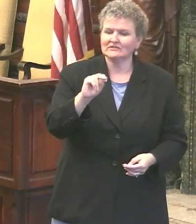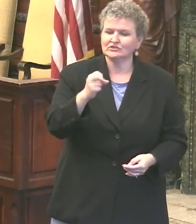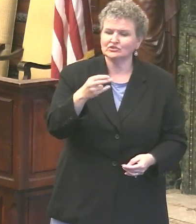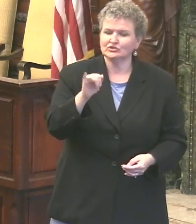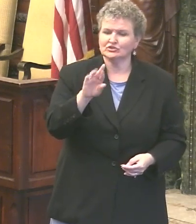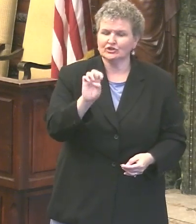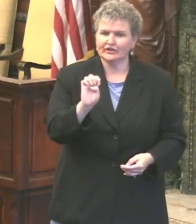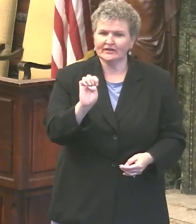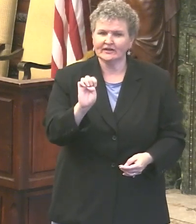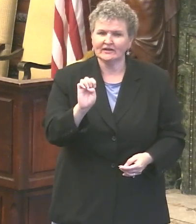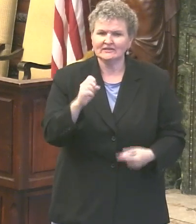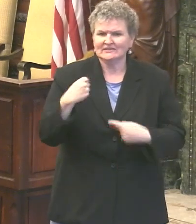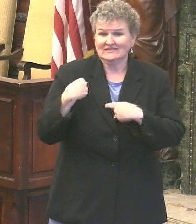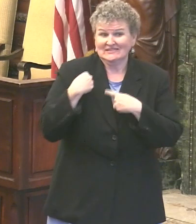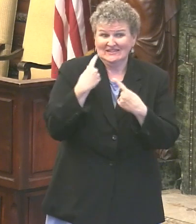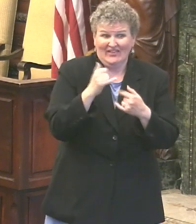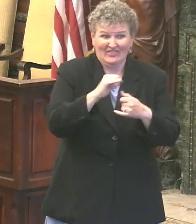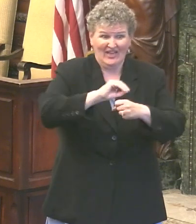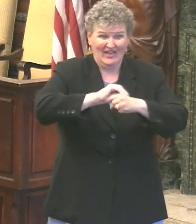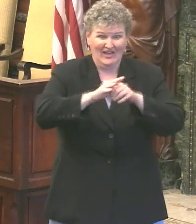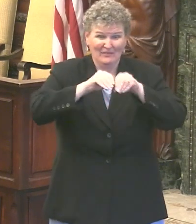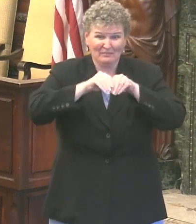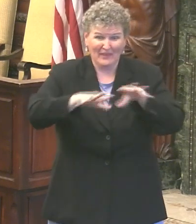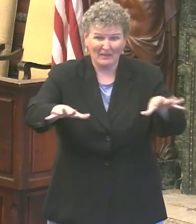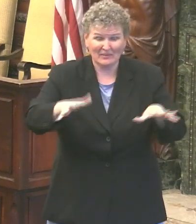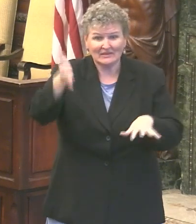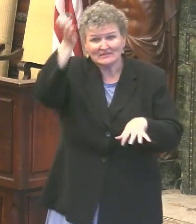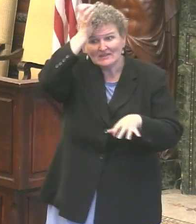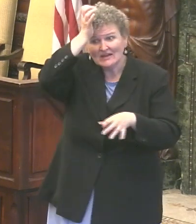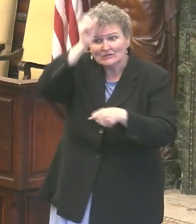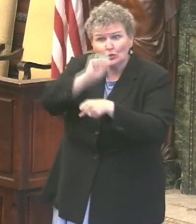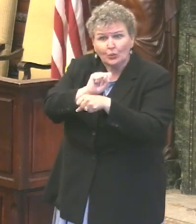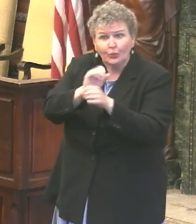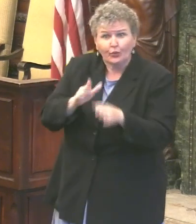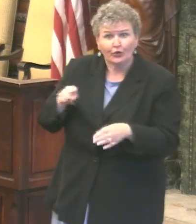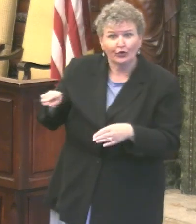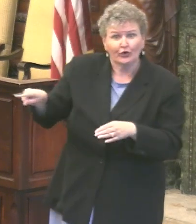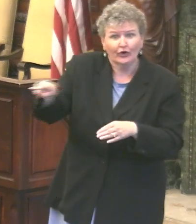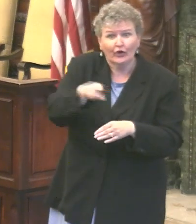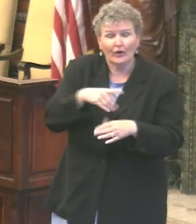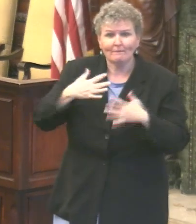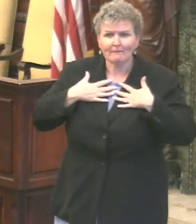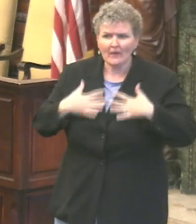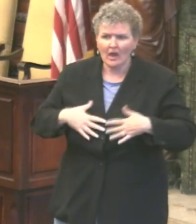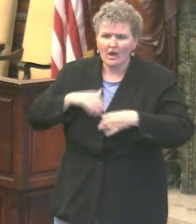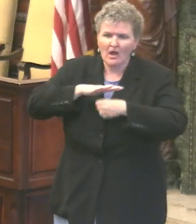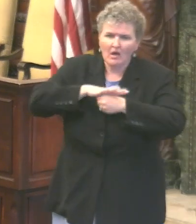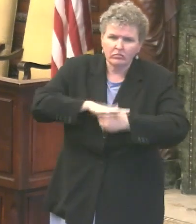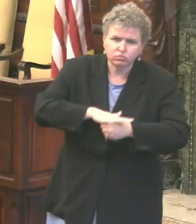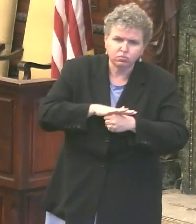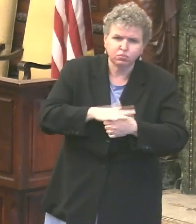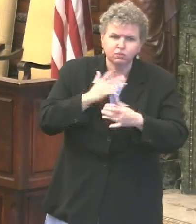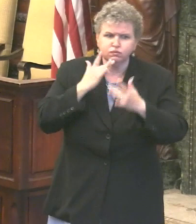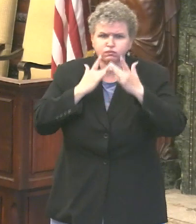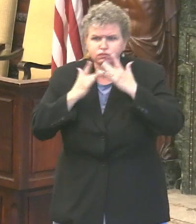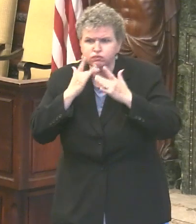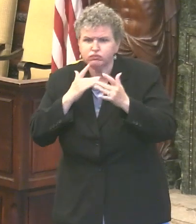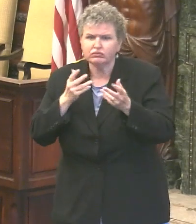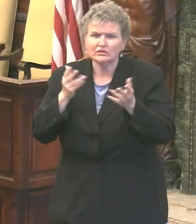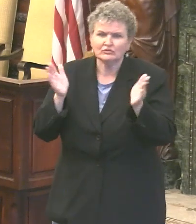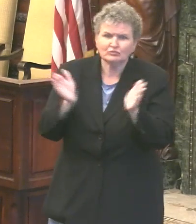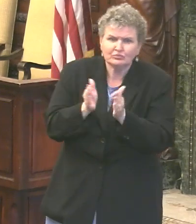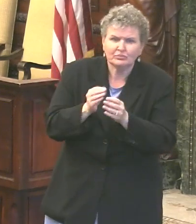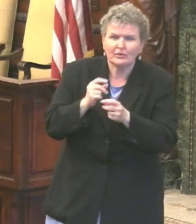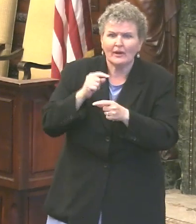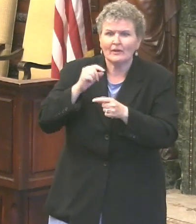pandemic, sanitation workers and collections have been strained. Residents have been seeing trash and recycling going into